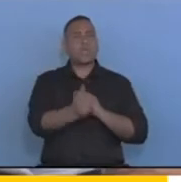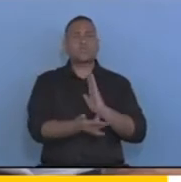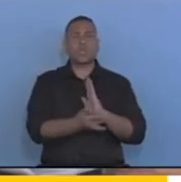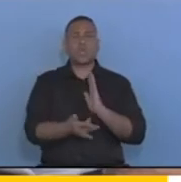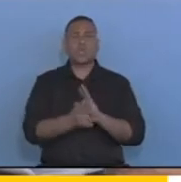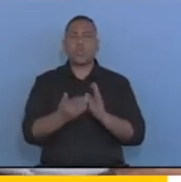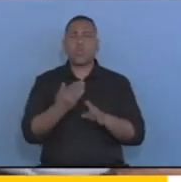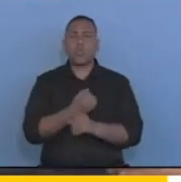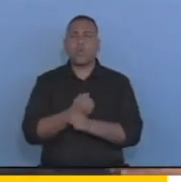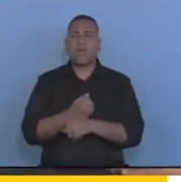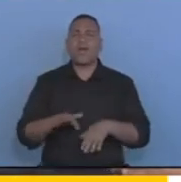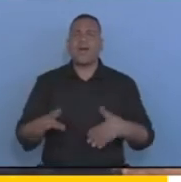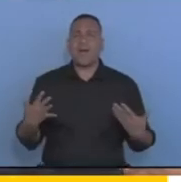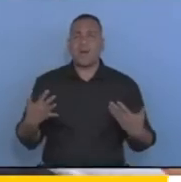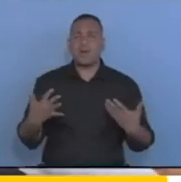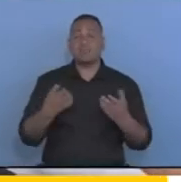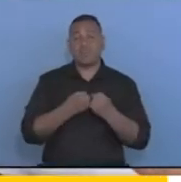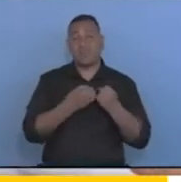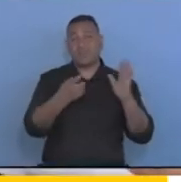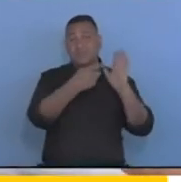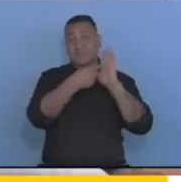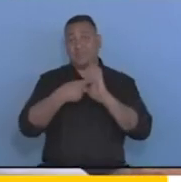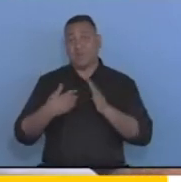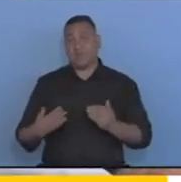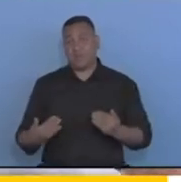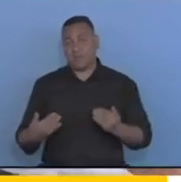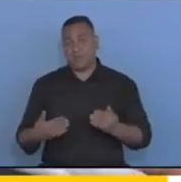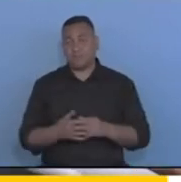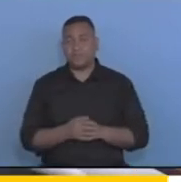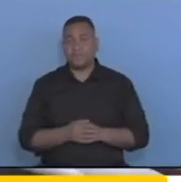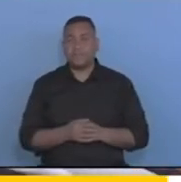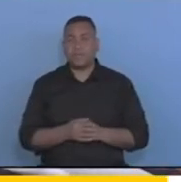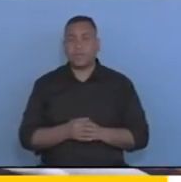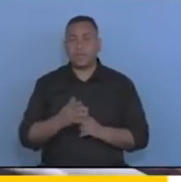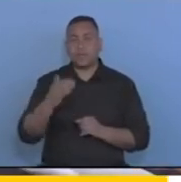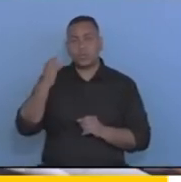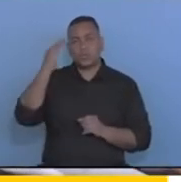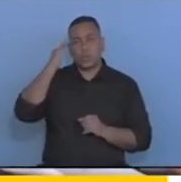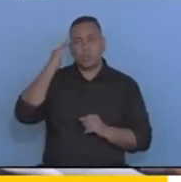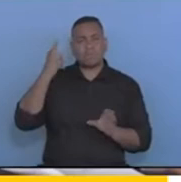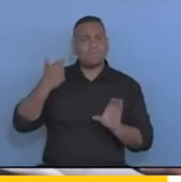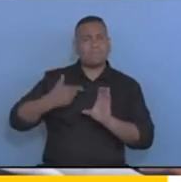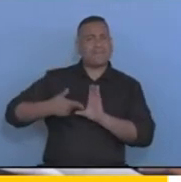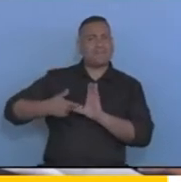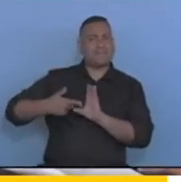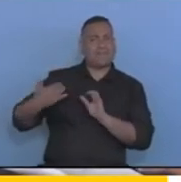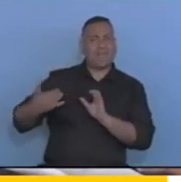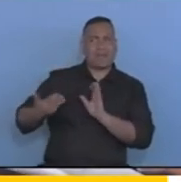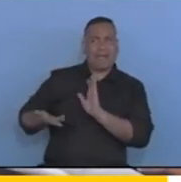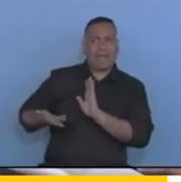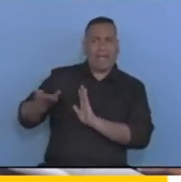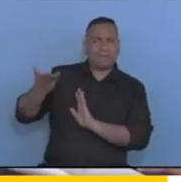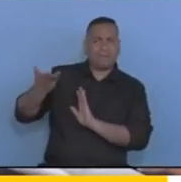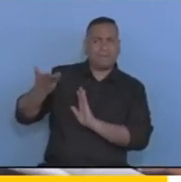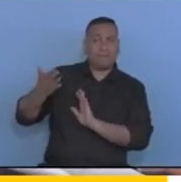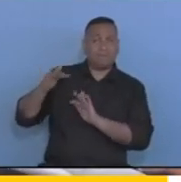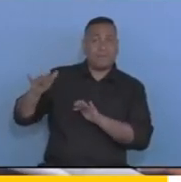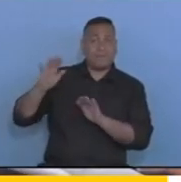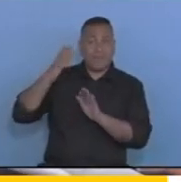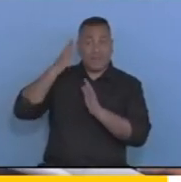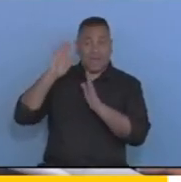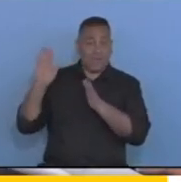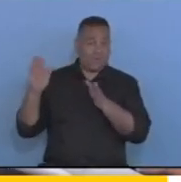demand out there. Yeah. And to add to this, you know, also petrol prices have spiked. And this is causing people to look at electric